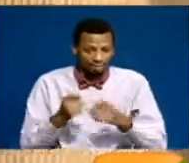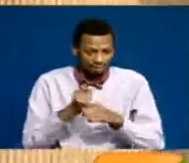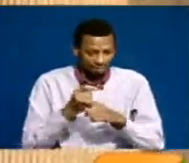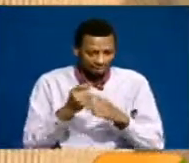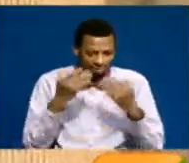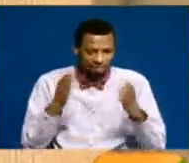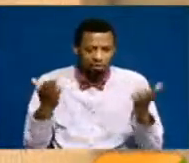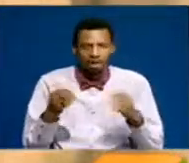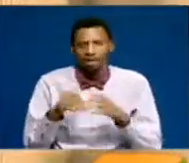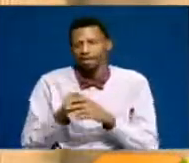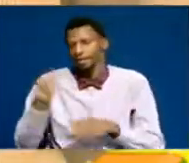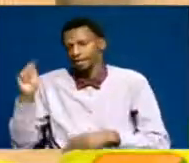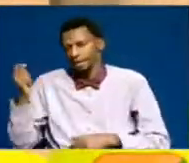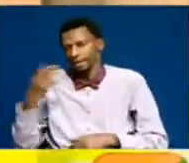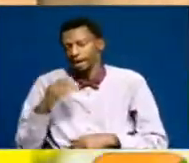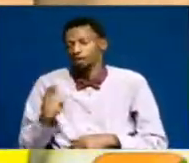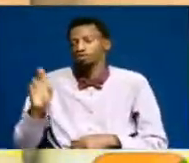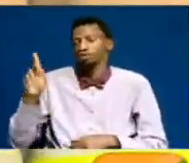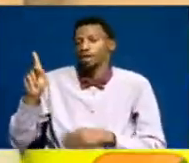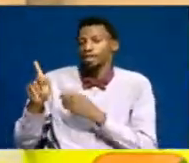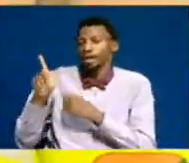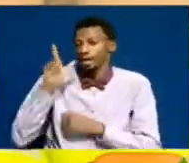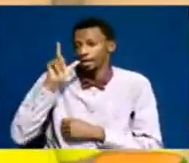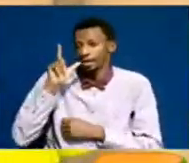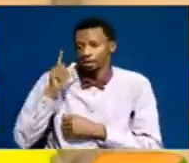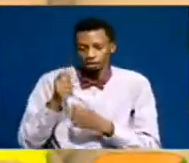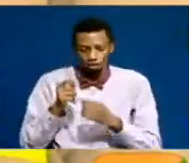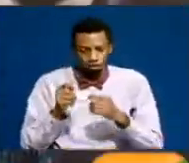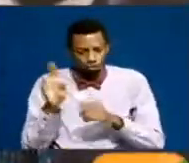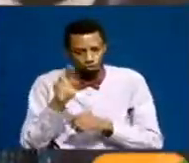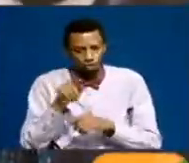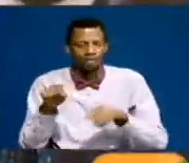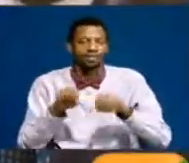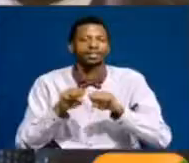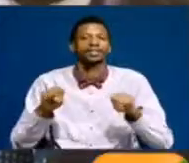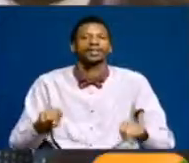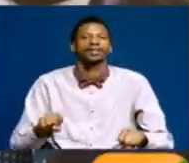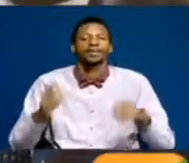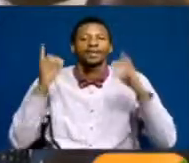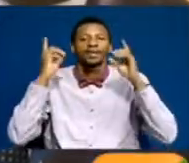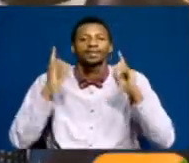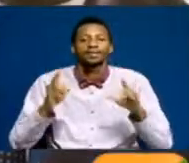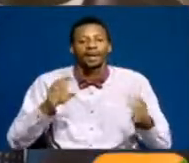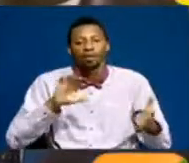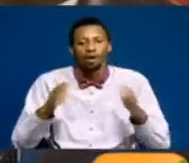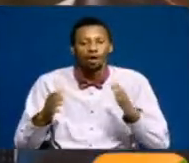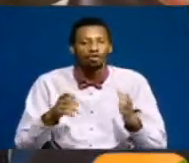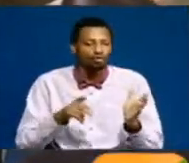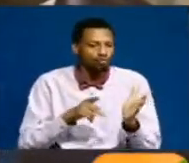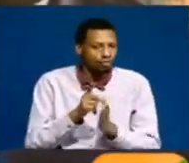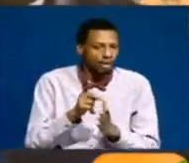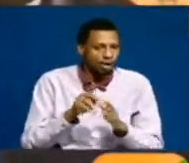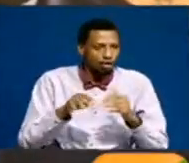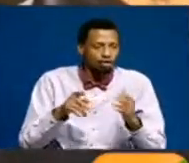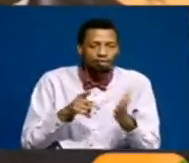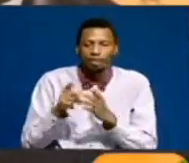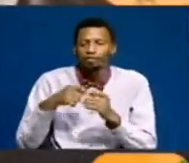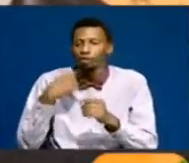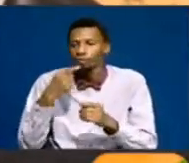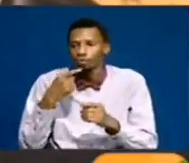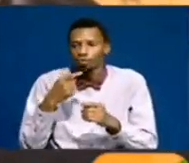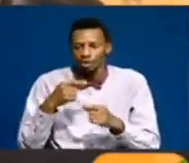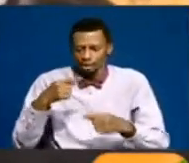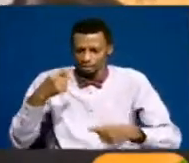UK to operate the system. The decision to arrive at how to procure or who to procure from was a competitive